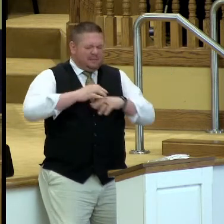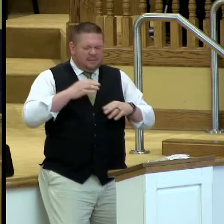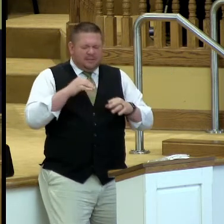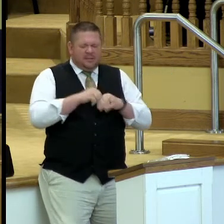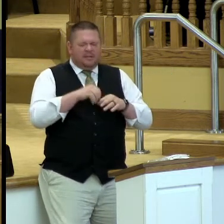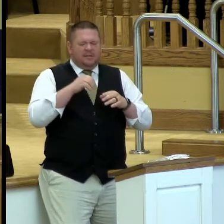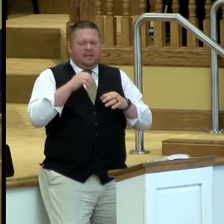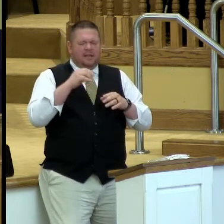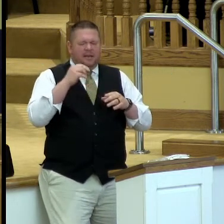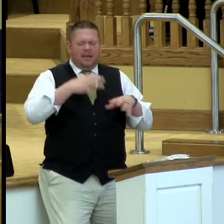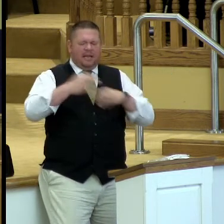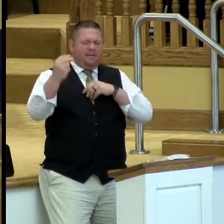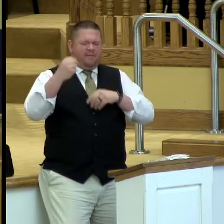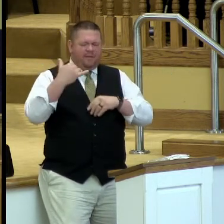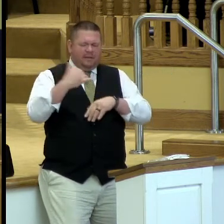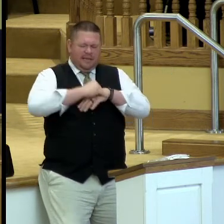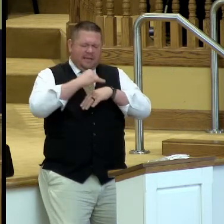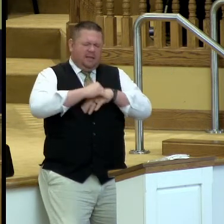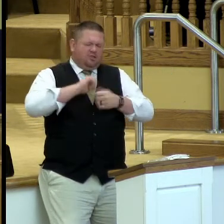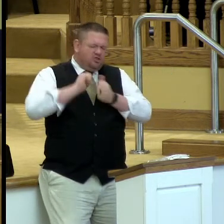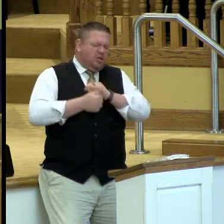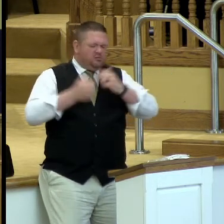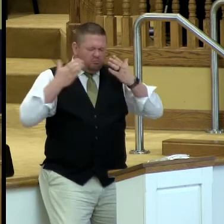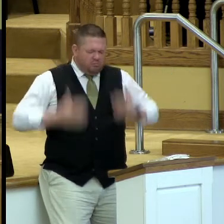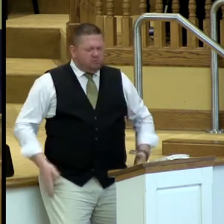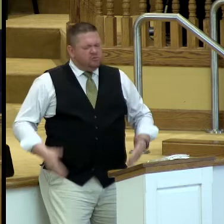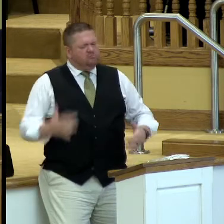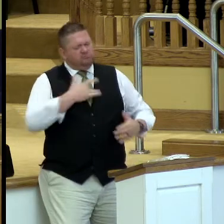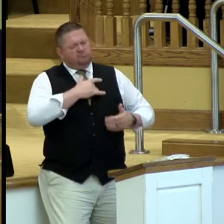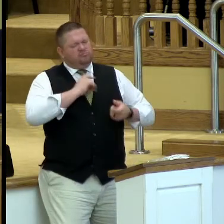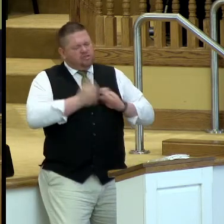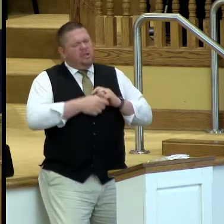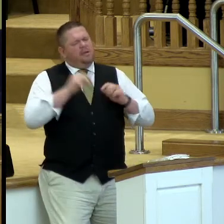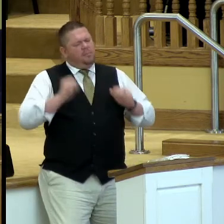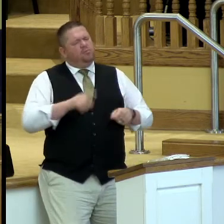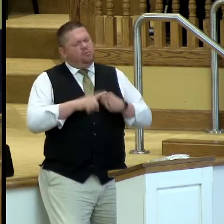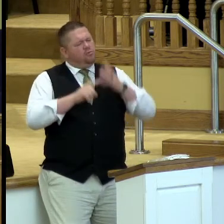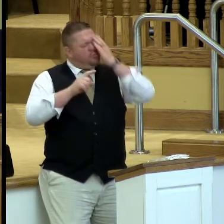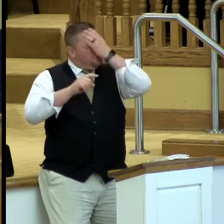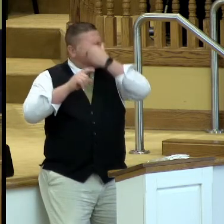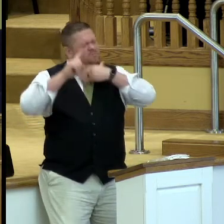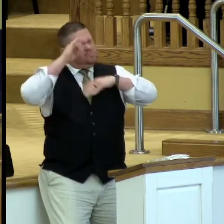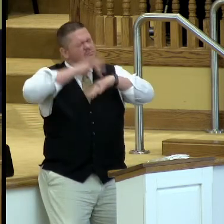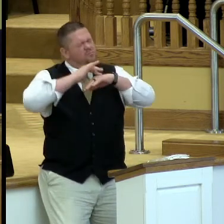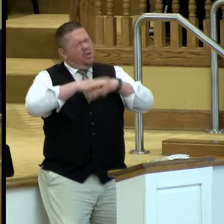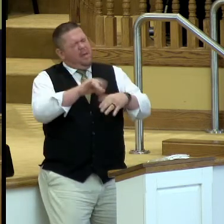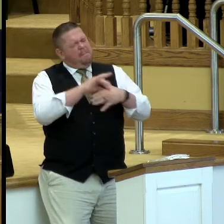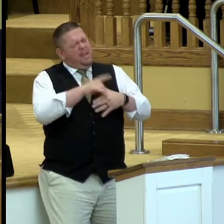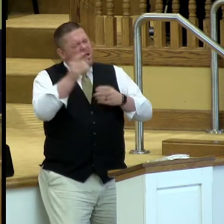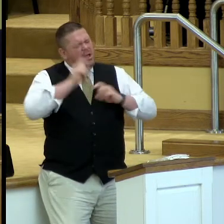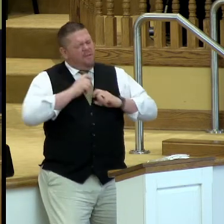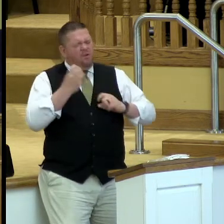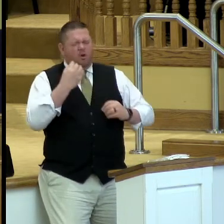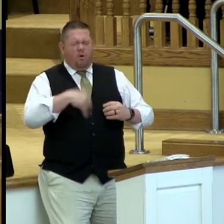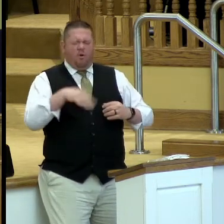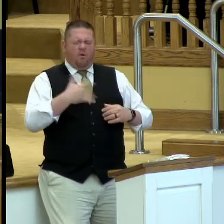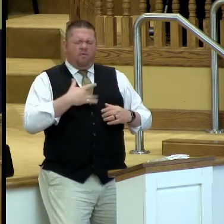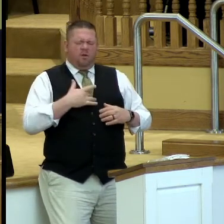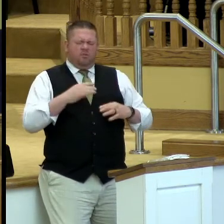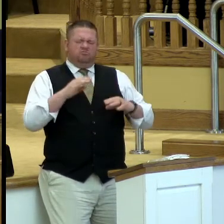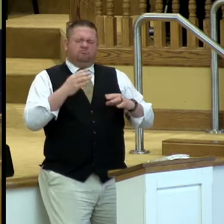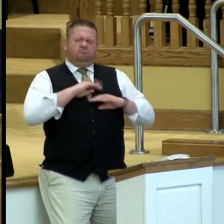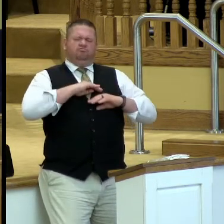this, Father, and leave here a changed being, Lord, and really be able to chew on the meat, Lord, that you've given, Father.